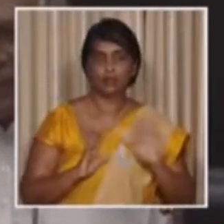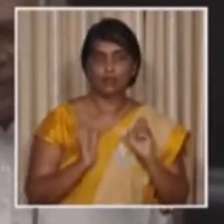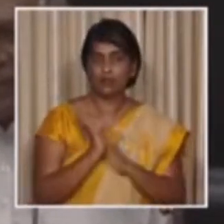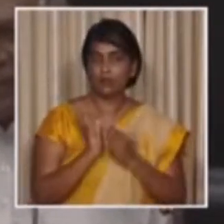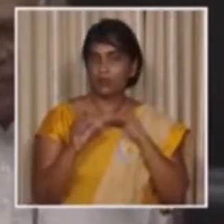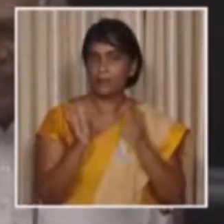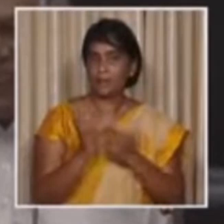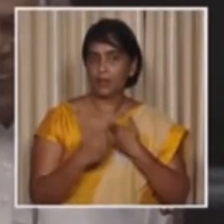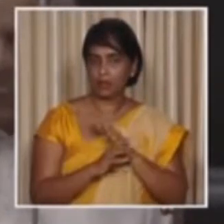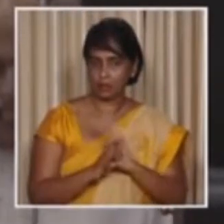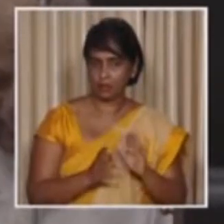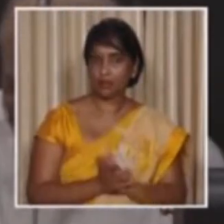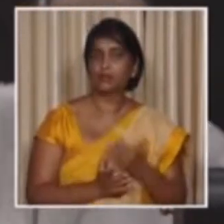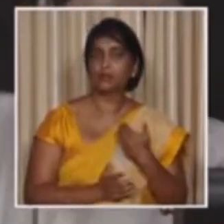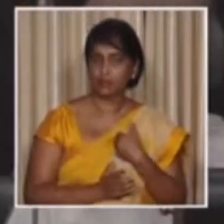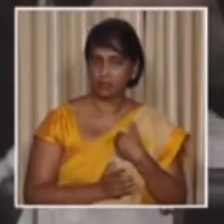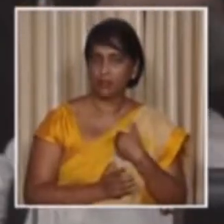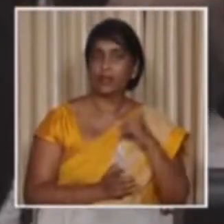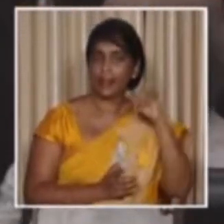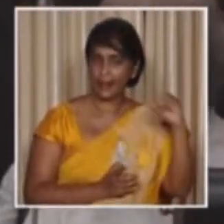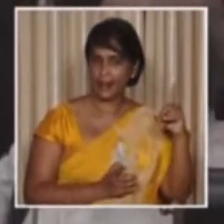I have only one member. I am directing you.